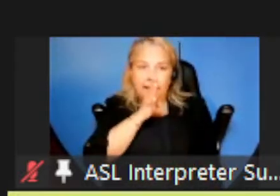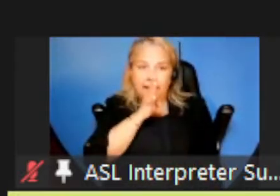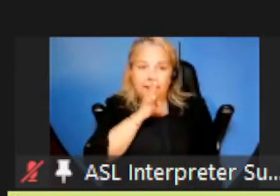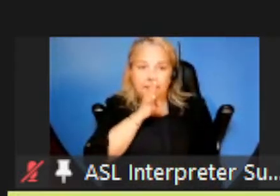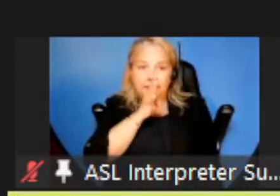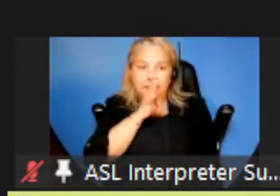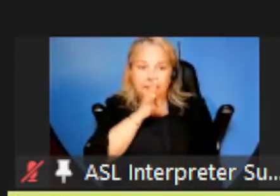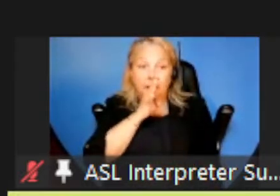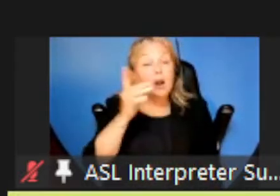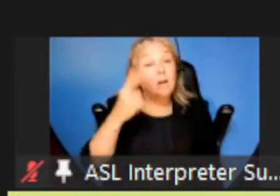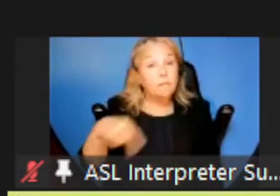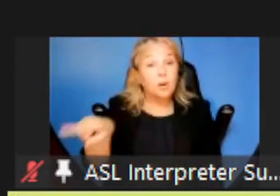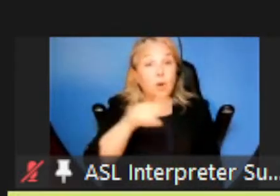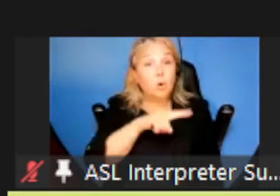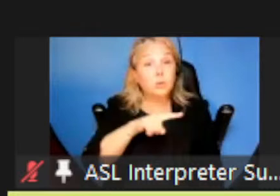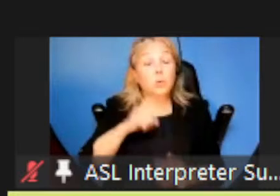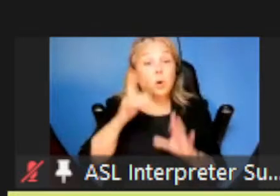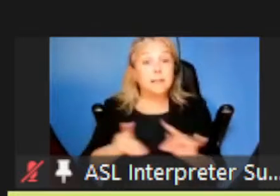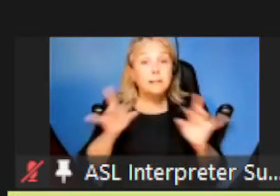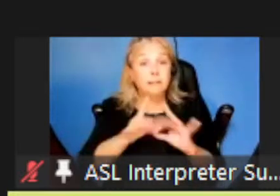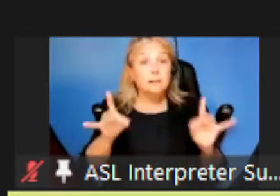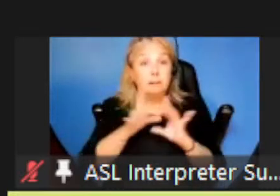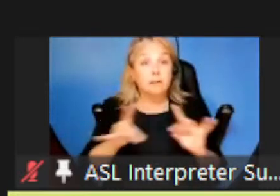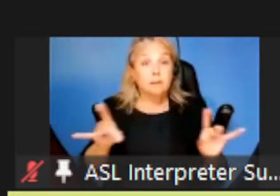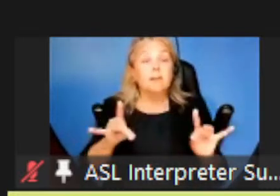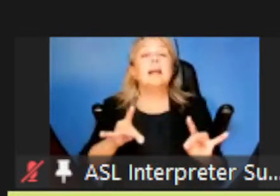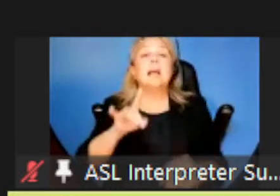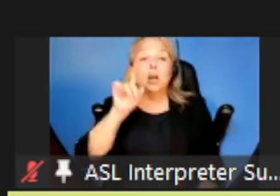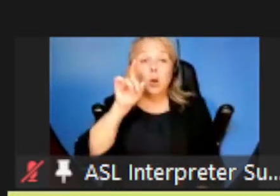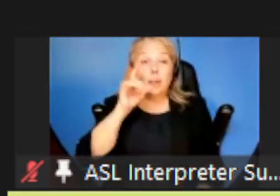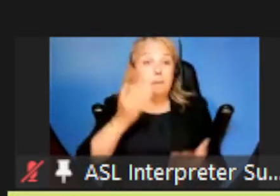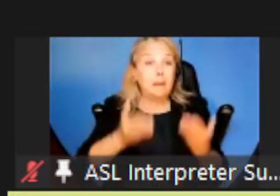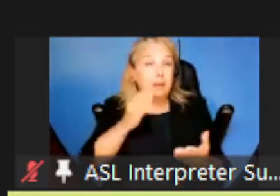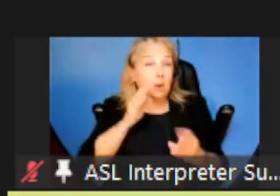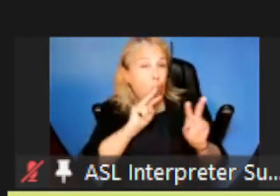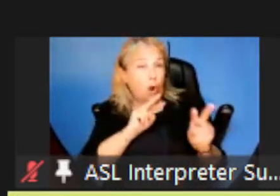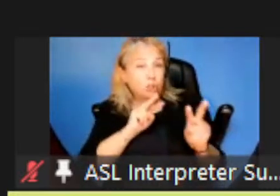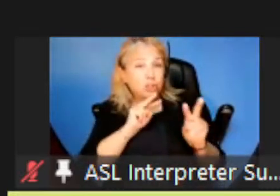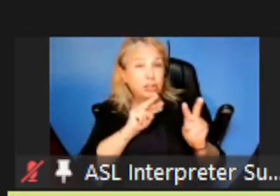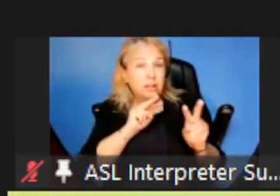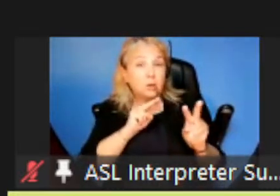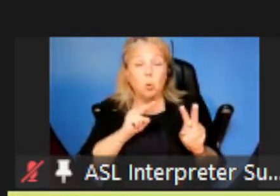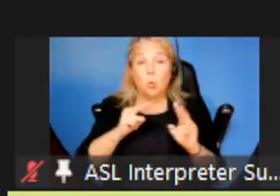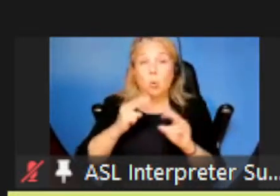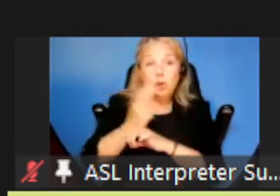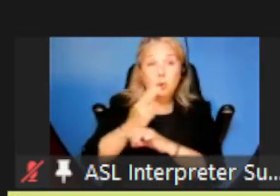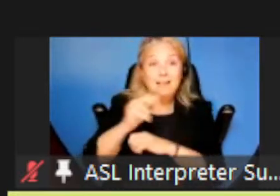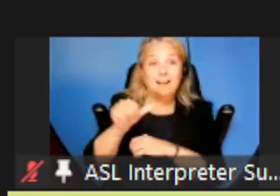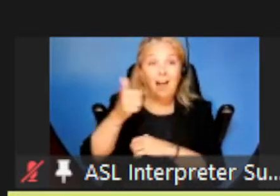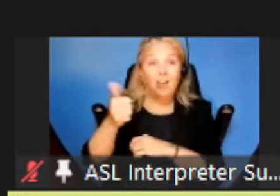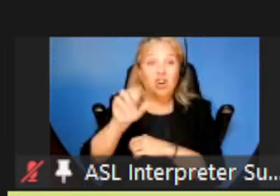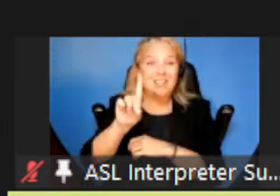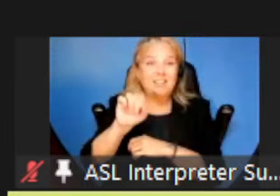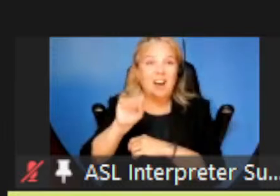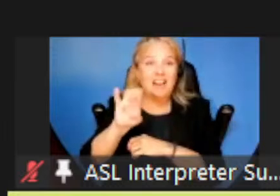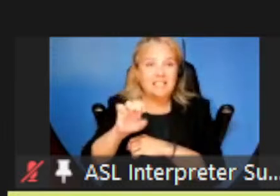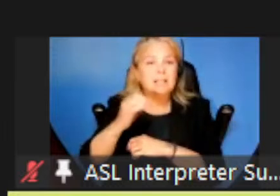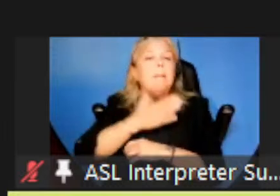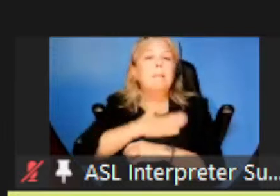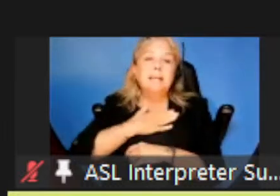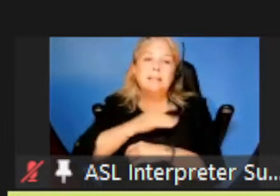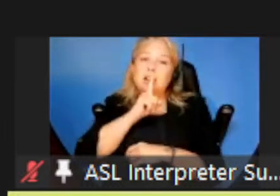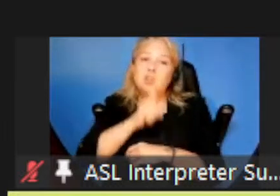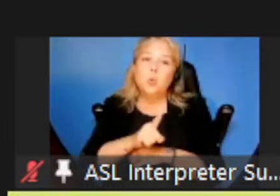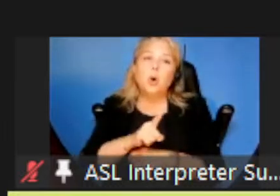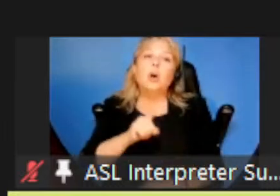and for those providing testimony that may be watching the hearing on another device, please make sure that device is